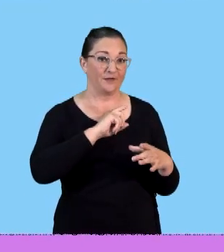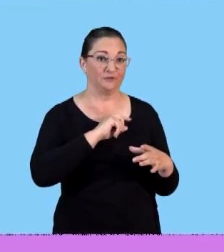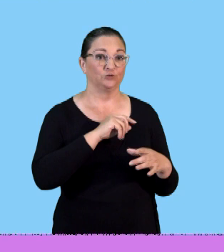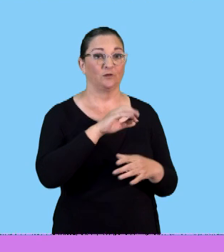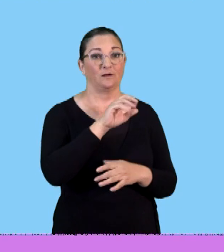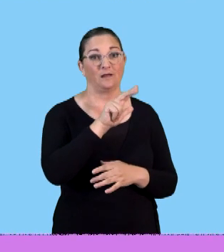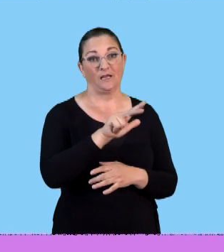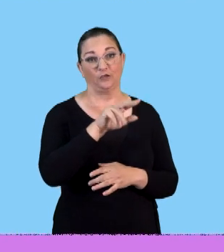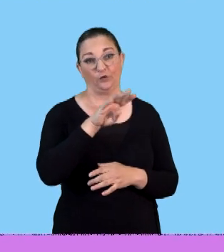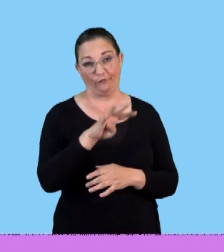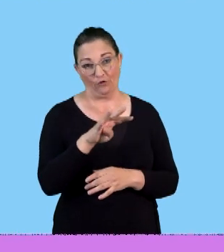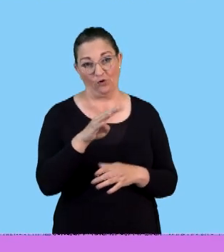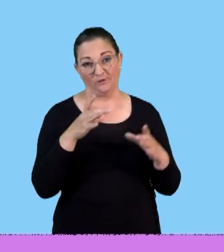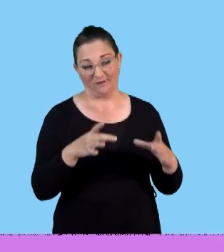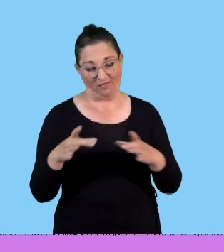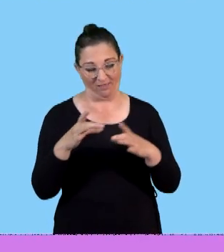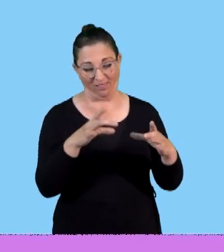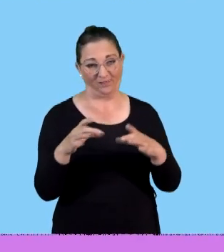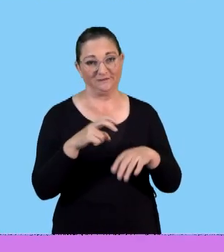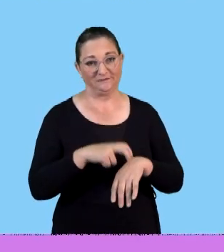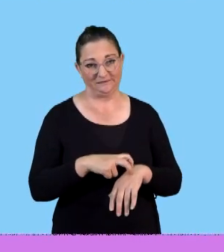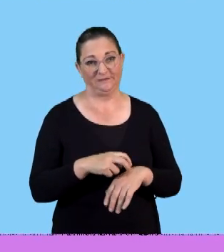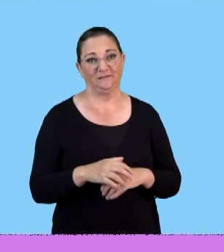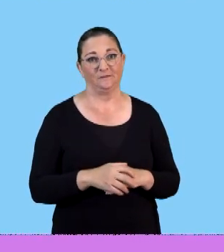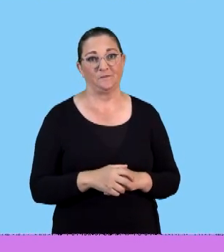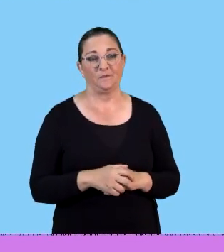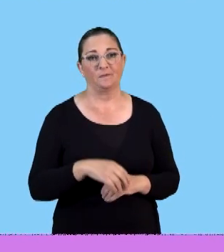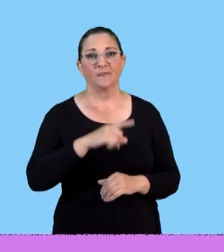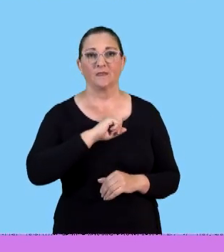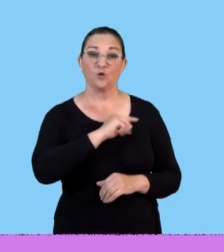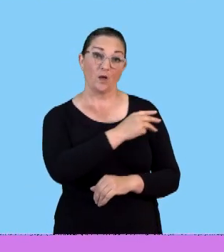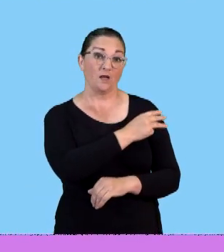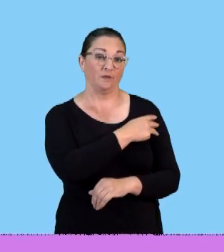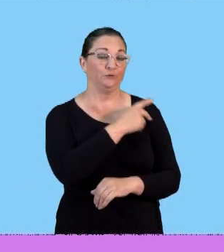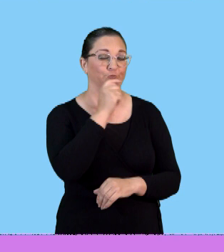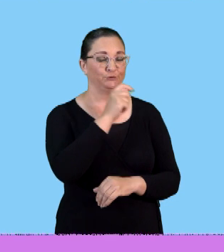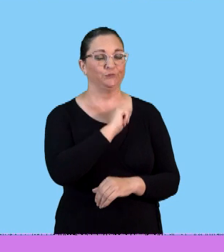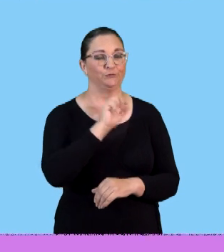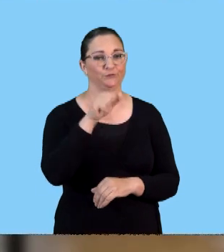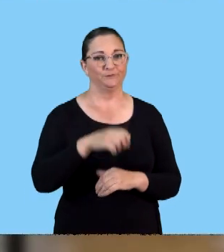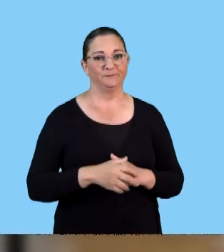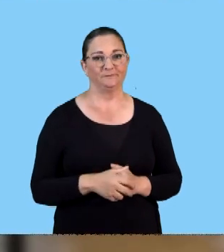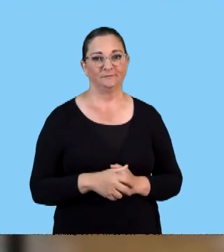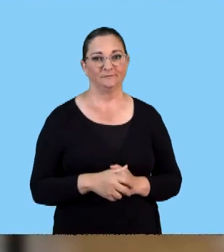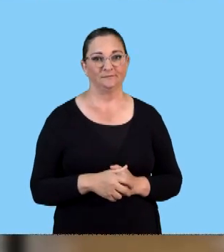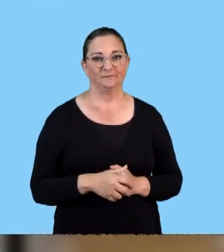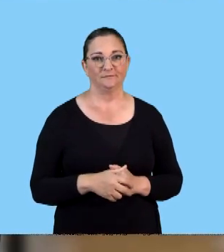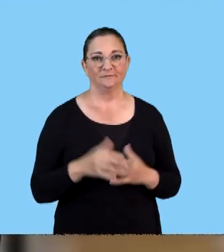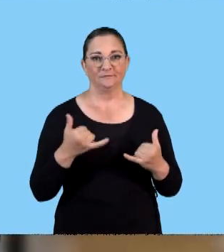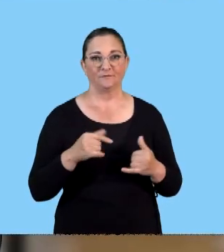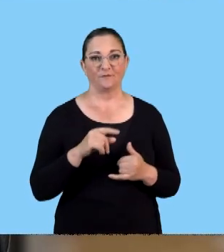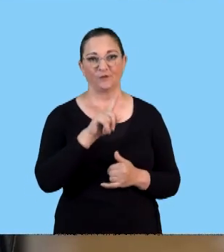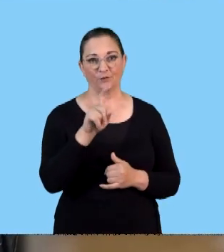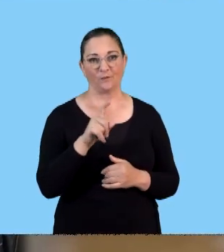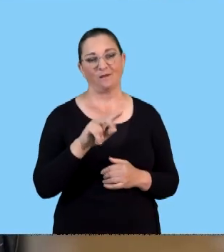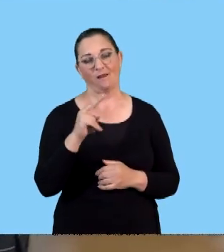tile. Therefore, I ended with an answer of 84 tiles, making the claim by the manager true. All right,